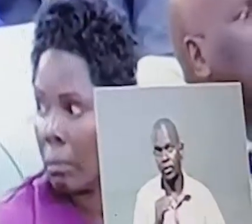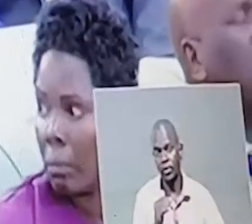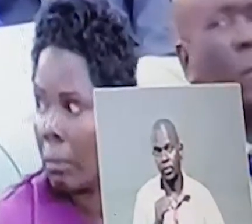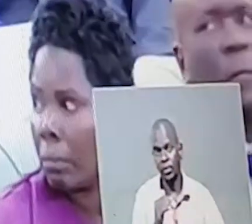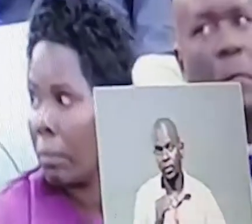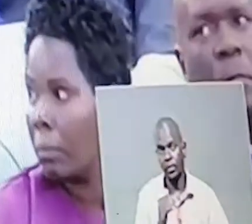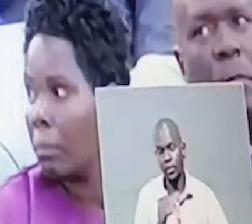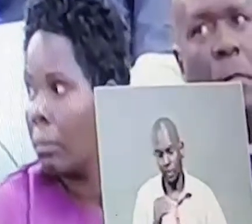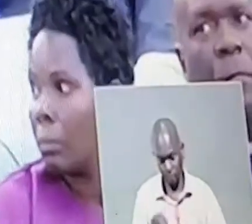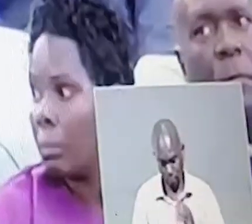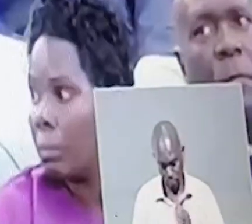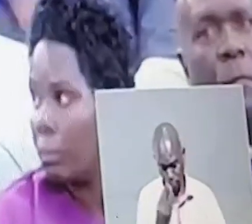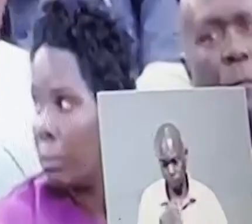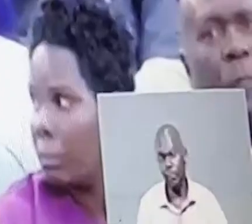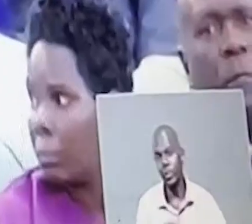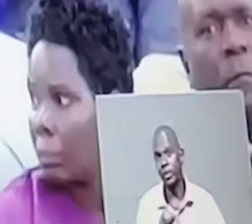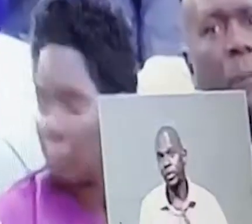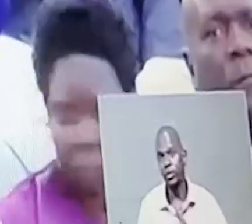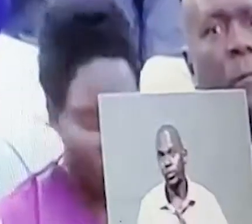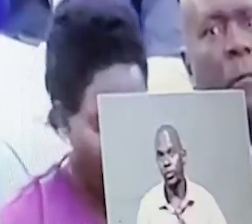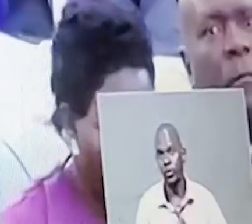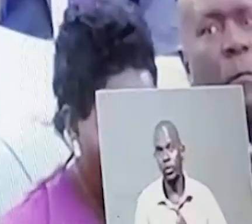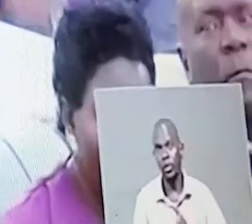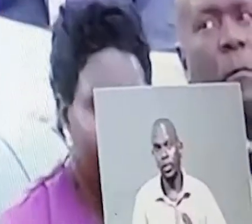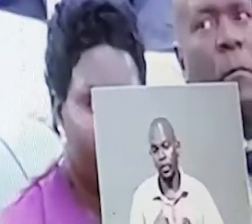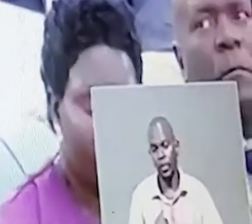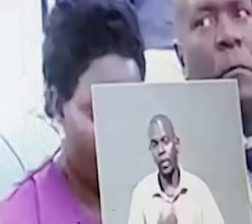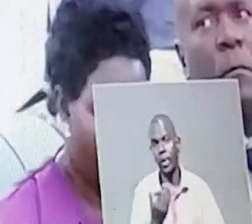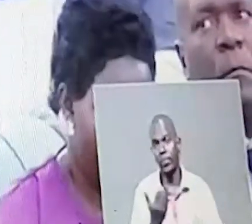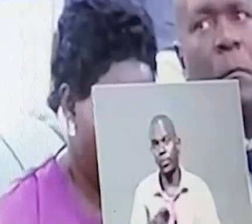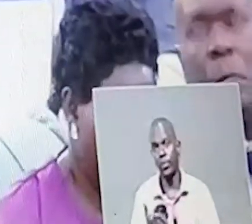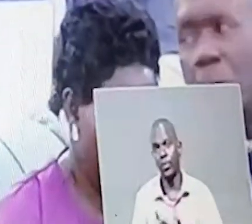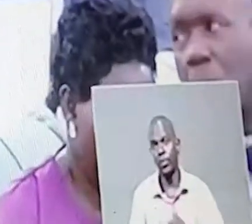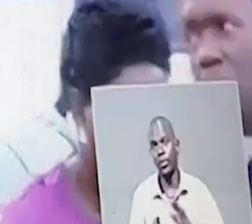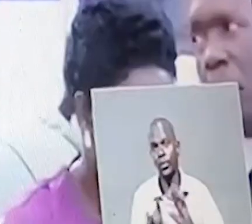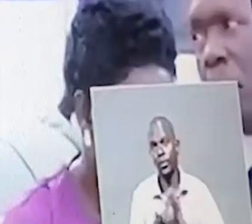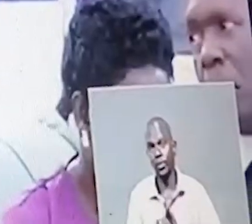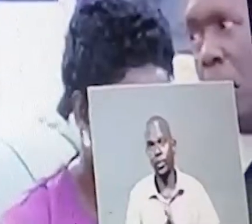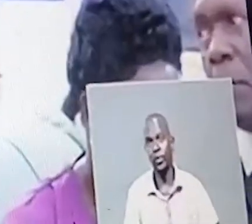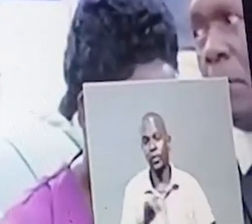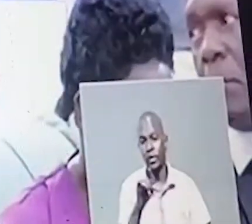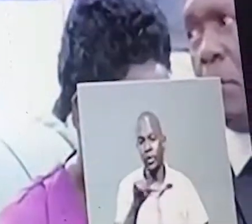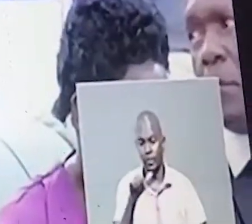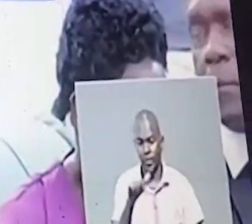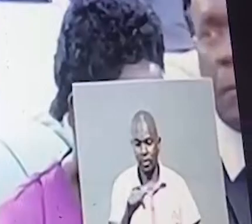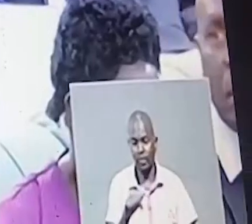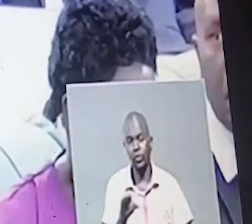I have raised this matter. My bill came in 17th of October last